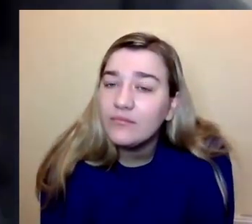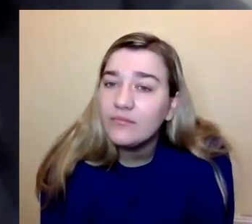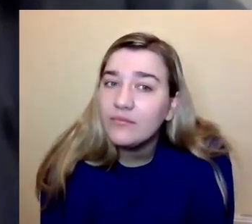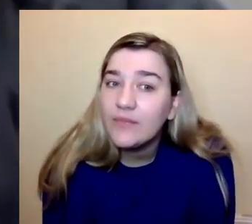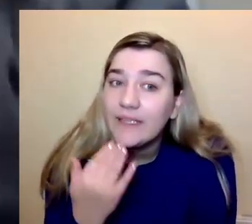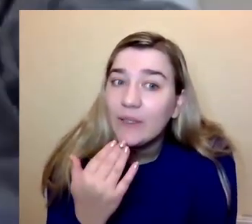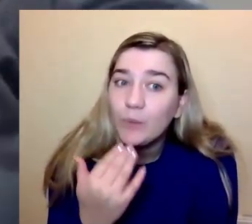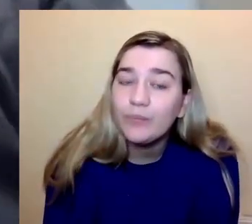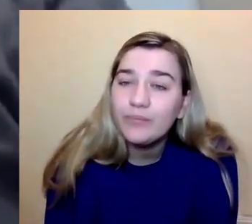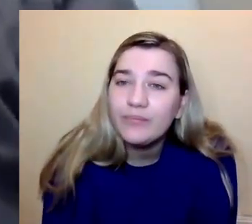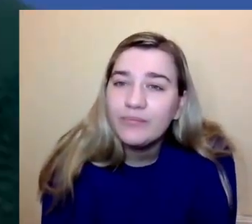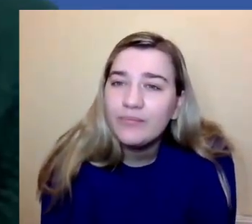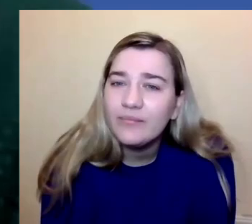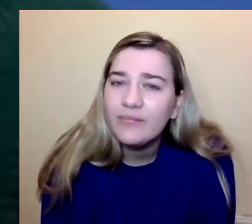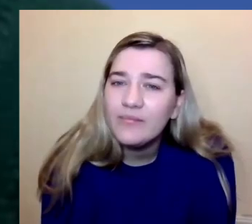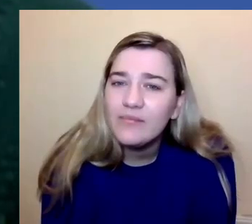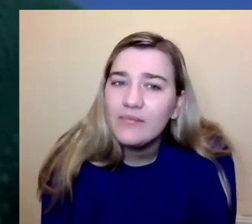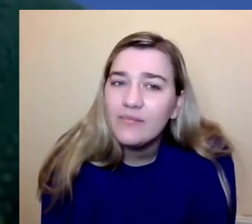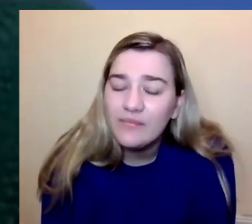Thank you.